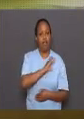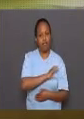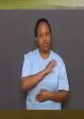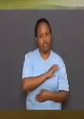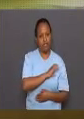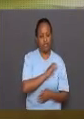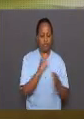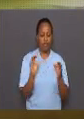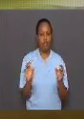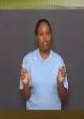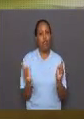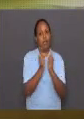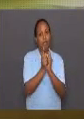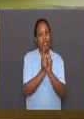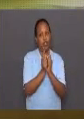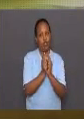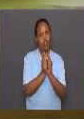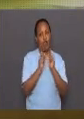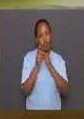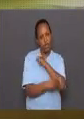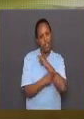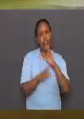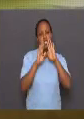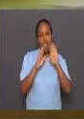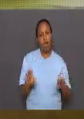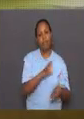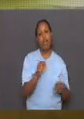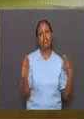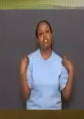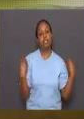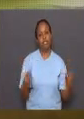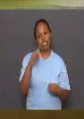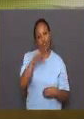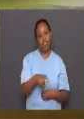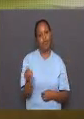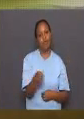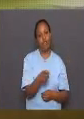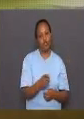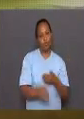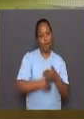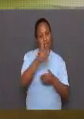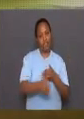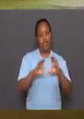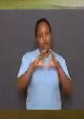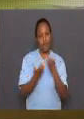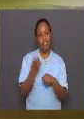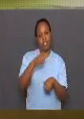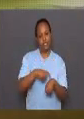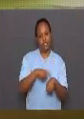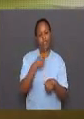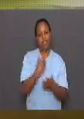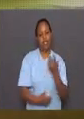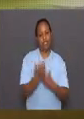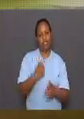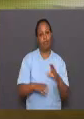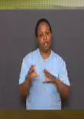are related to political peace and security. In our next lesson, we will